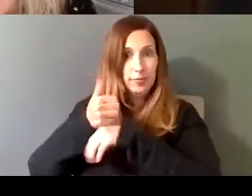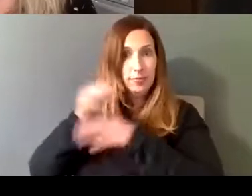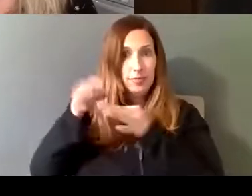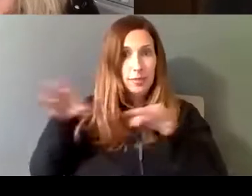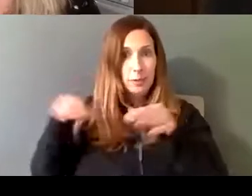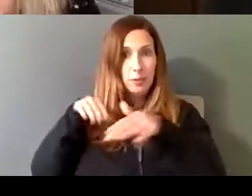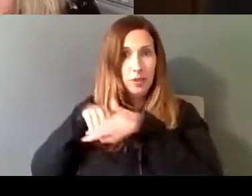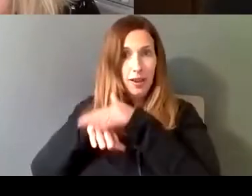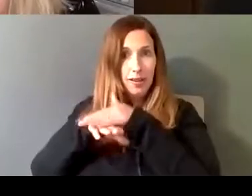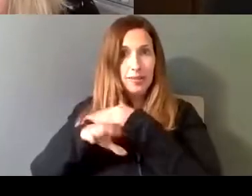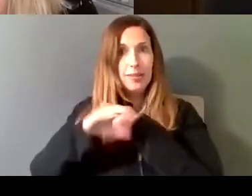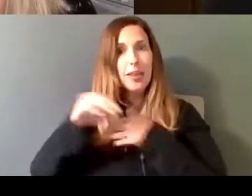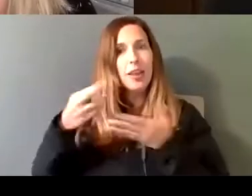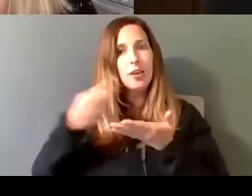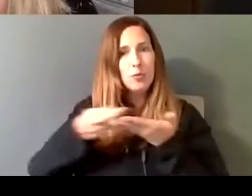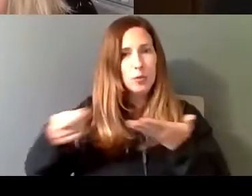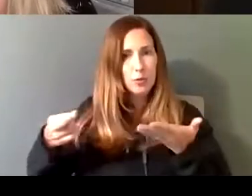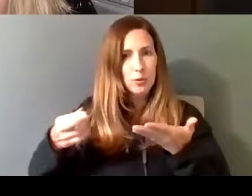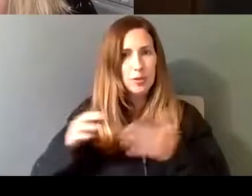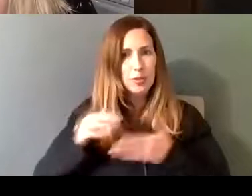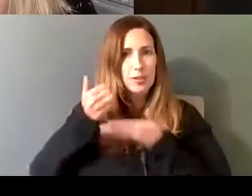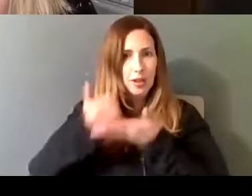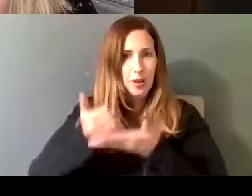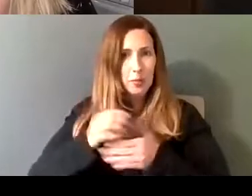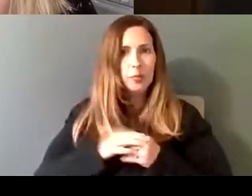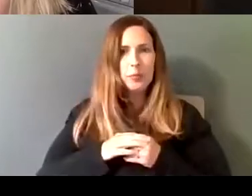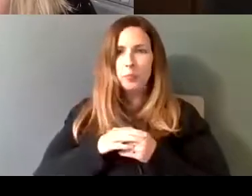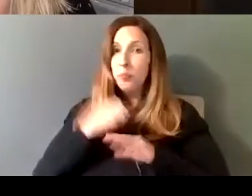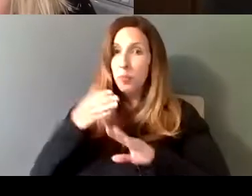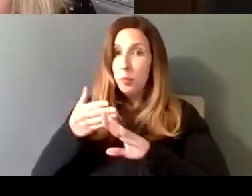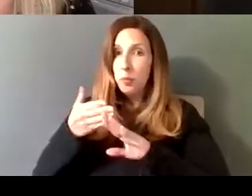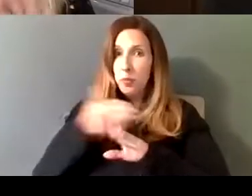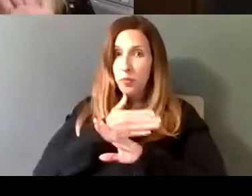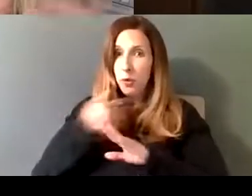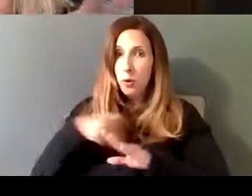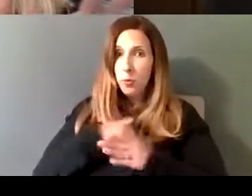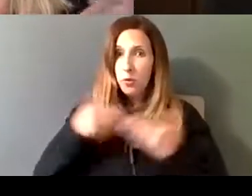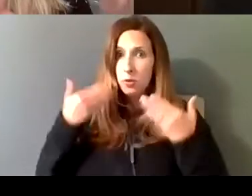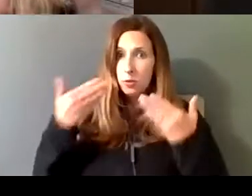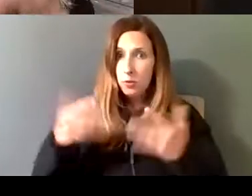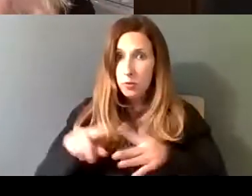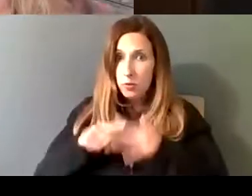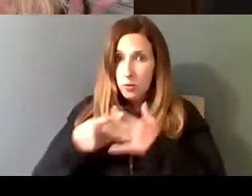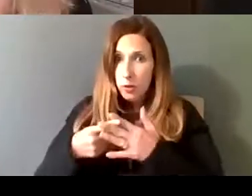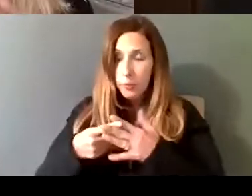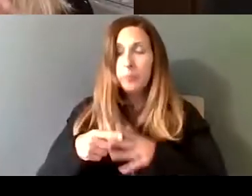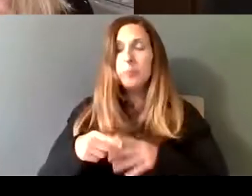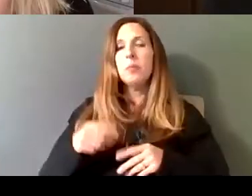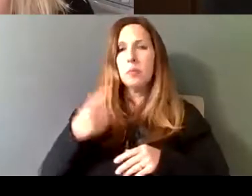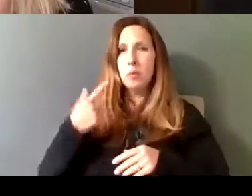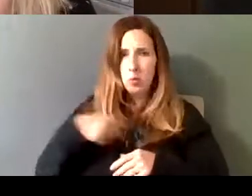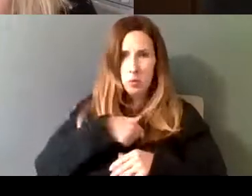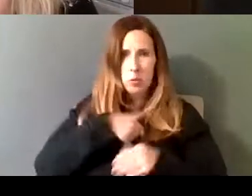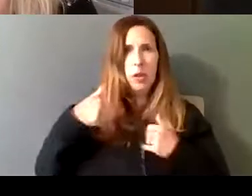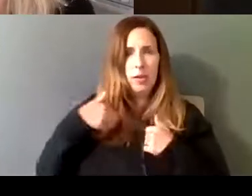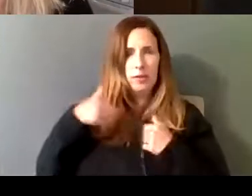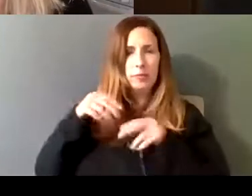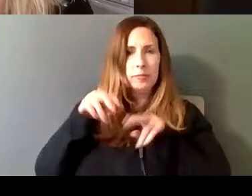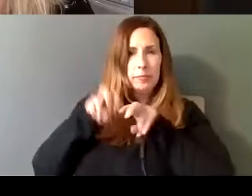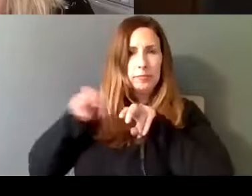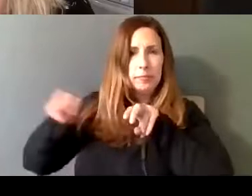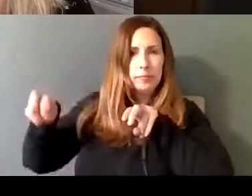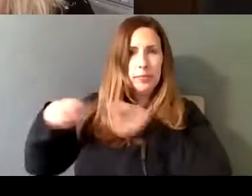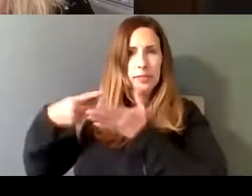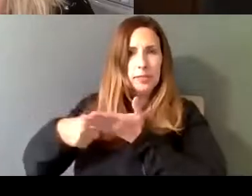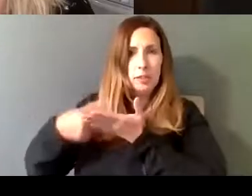that. Just a few quick notes before we get started. While this will be a discussion between our speakers today, we